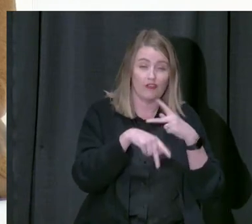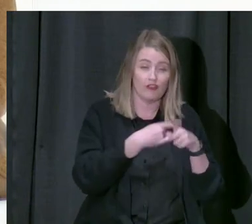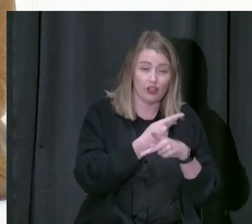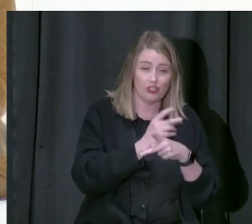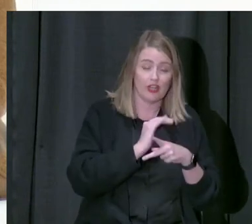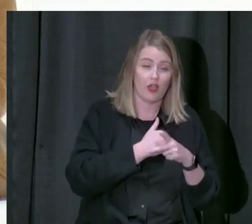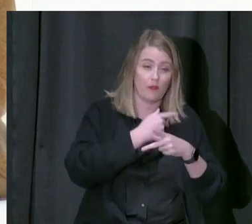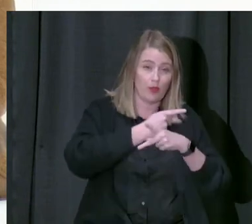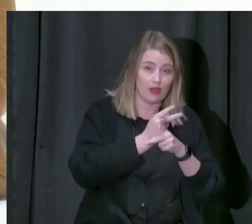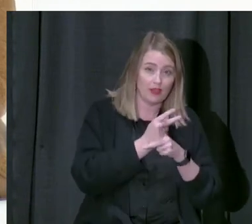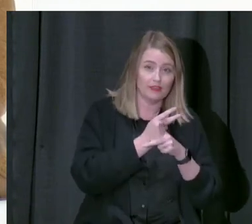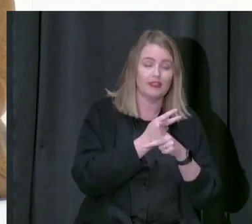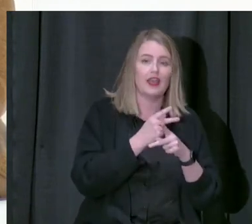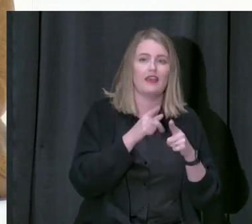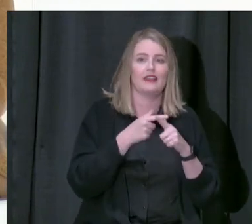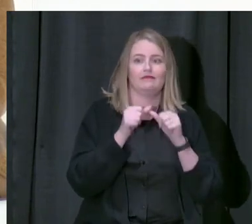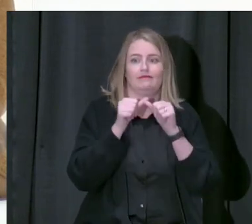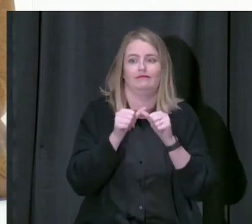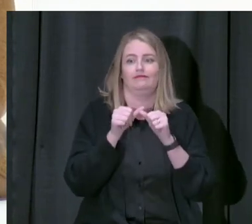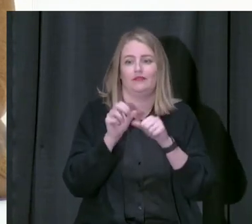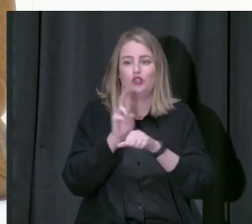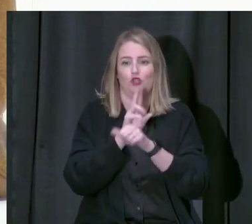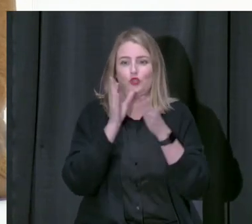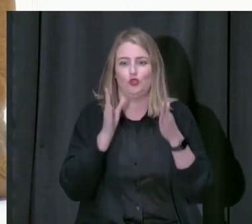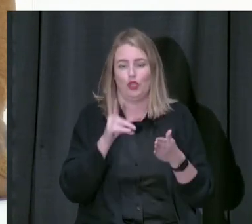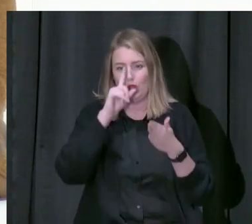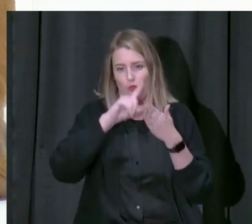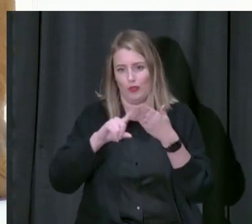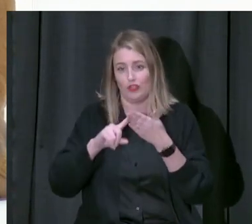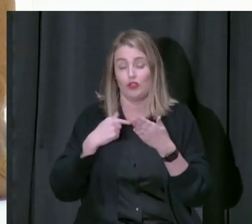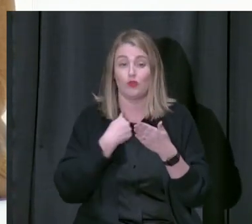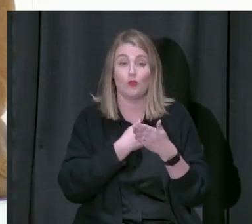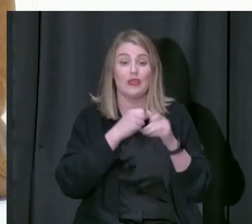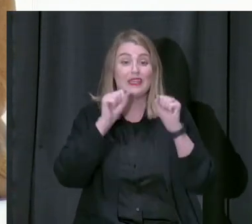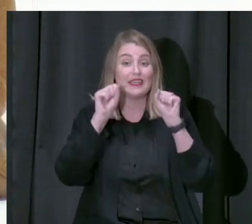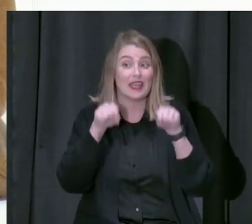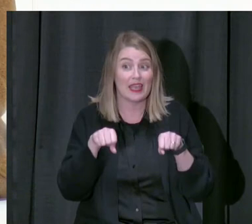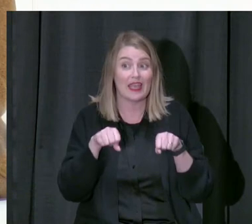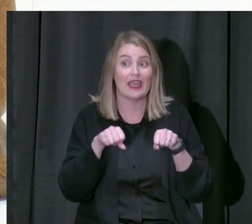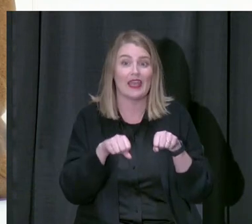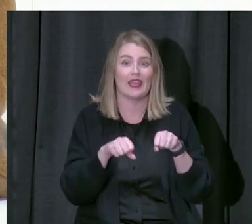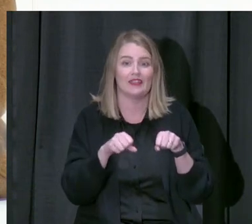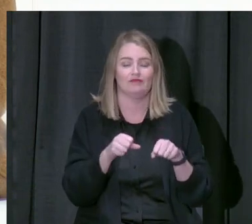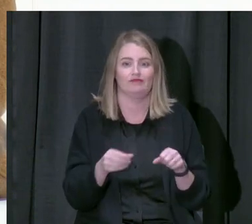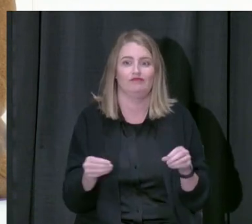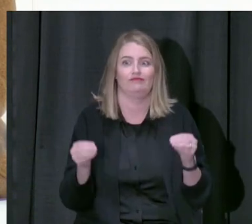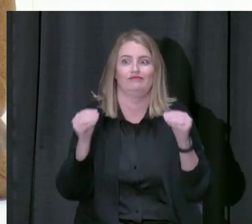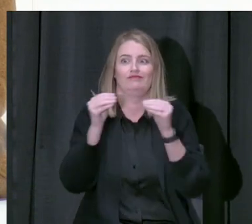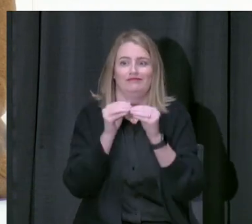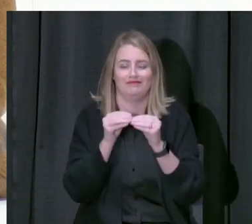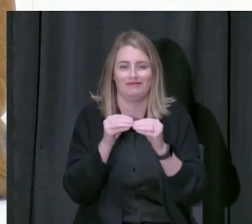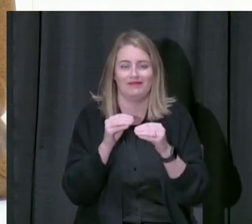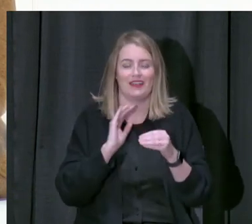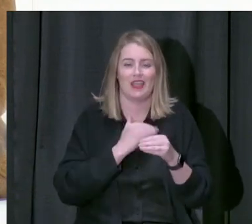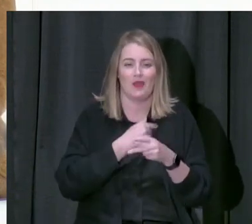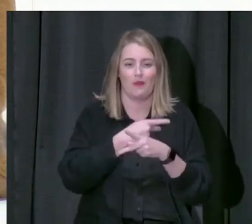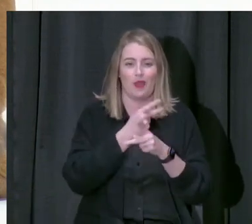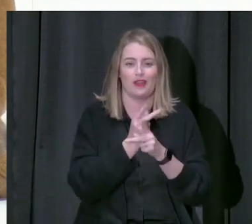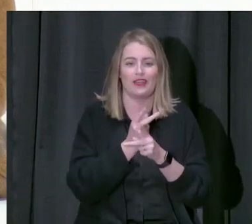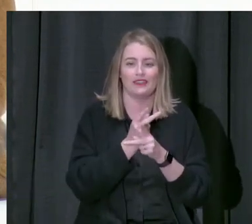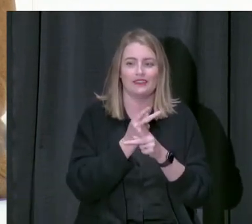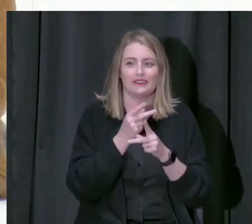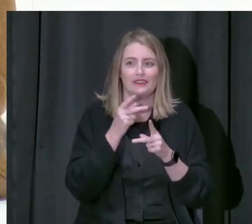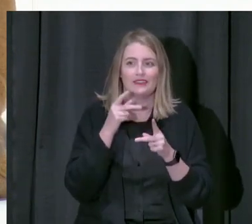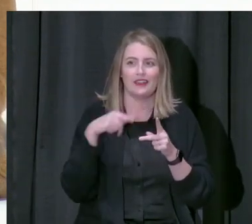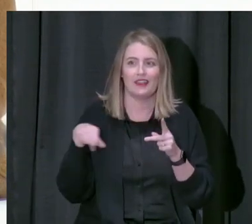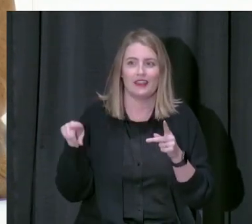products and continue doing user research so that we can validate our products until they